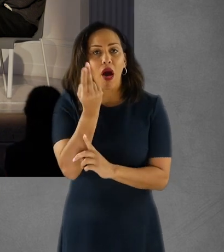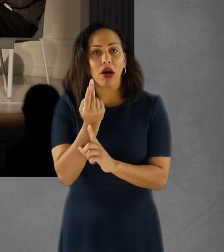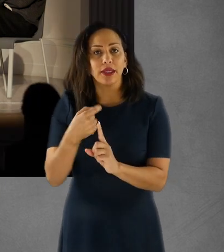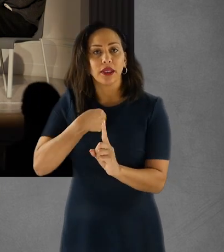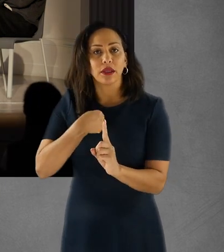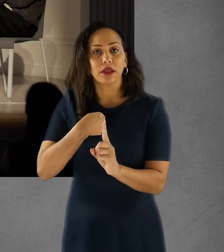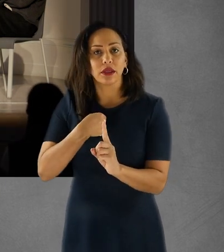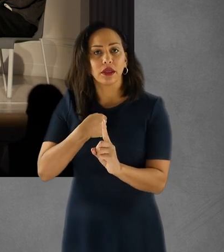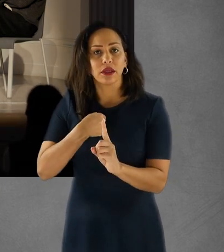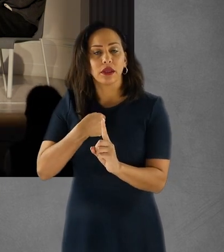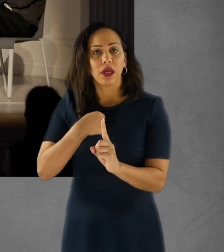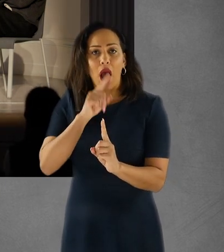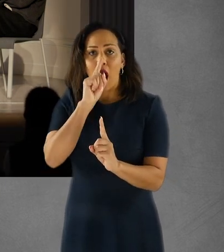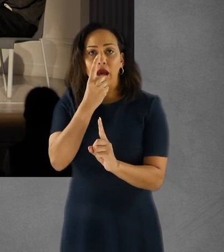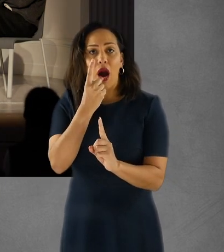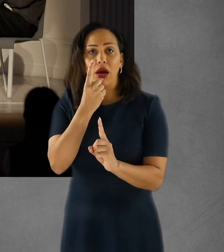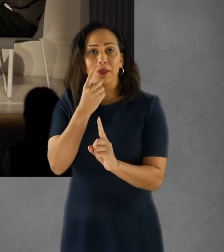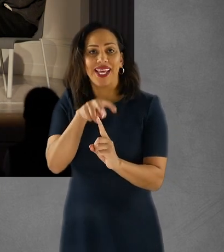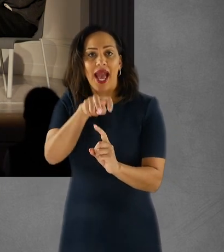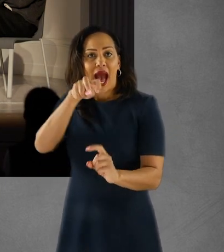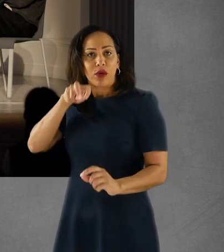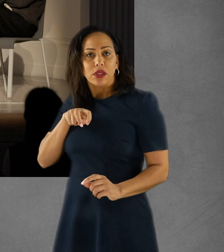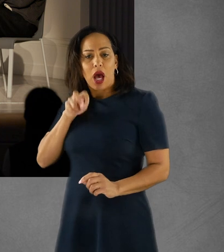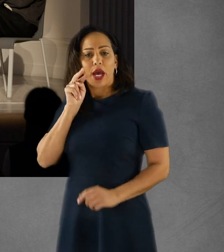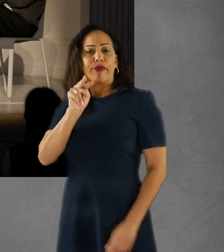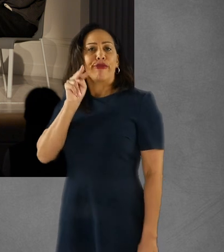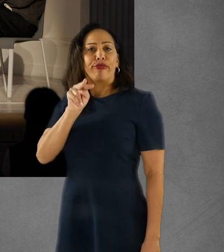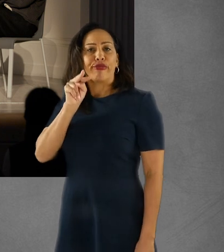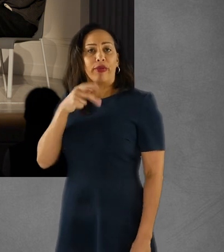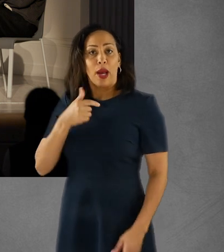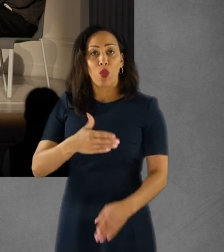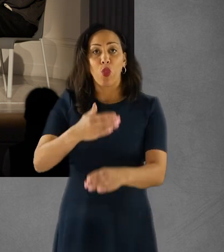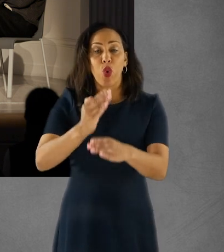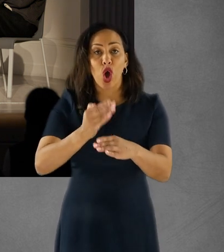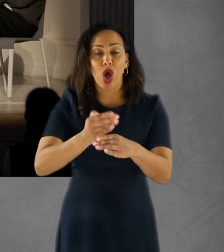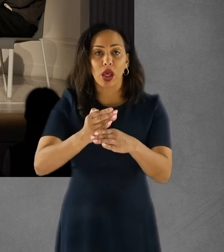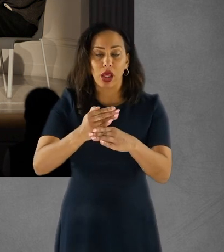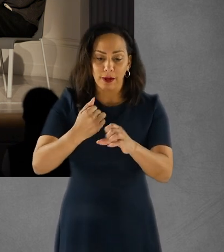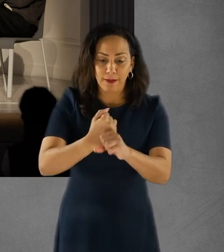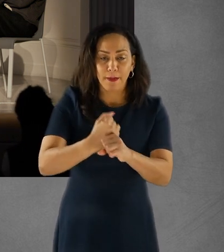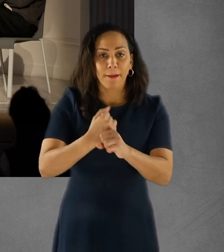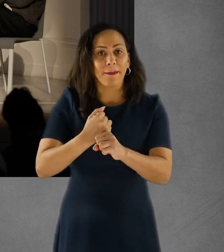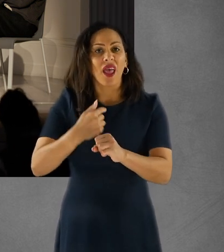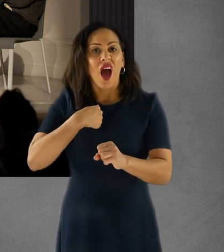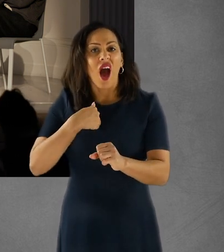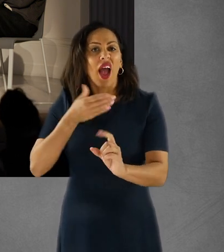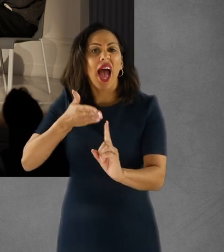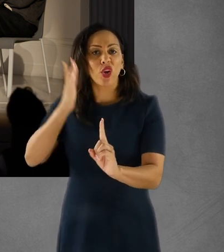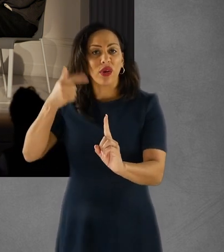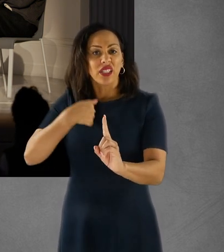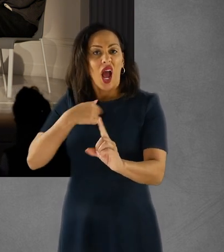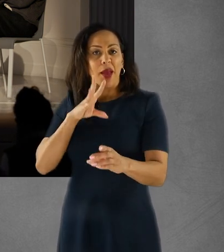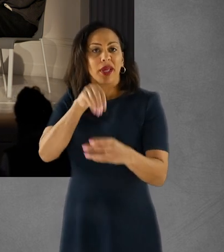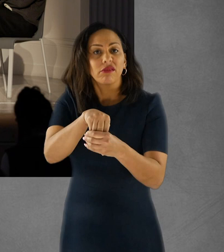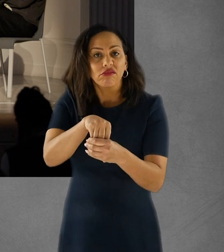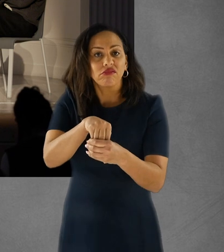way I make my work can only be acknowledging that I'm already connected with these things. And therefore, which on the one hand